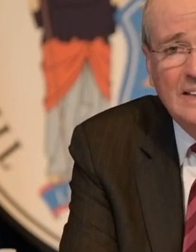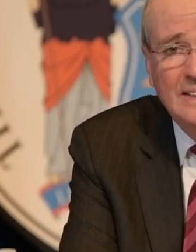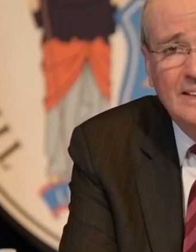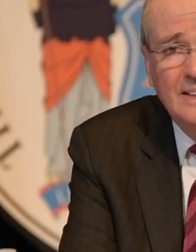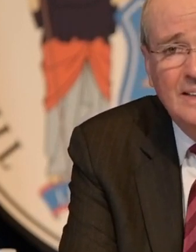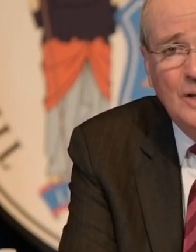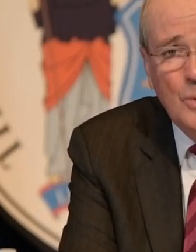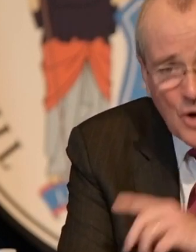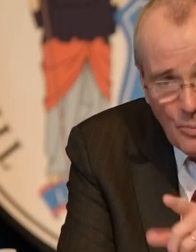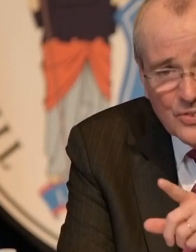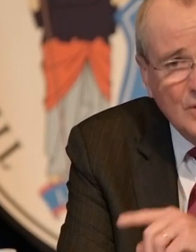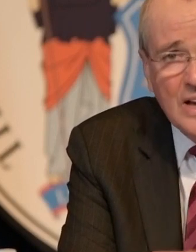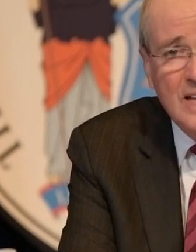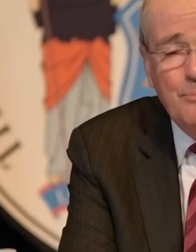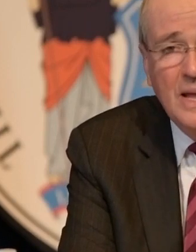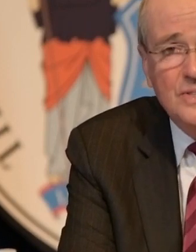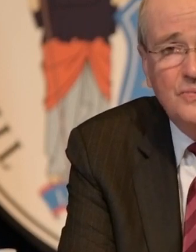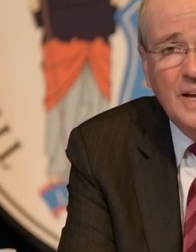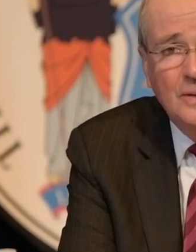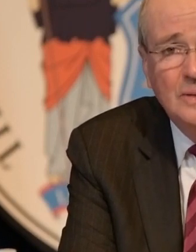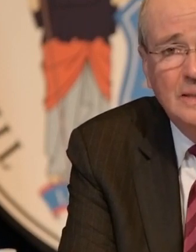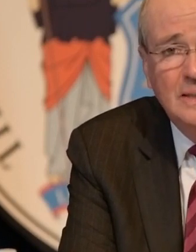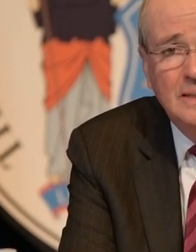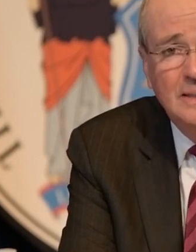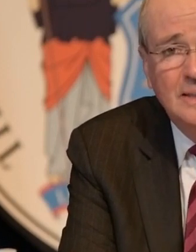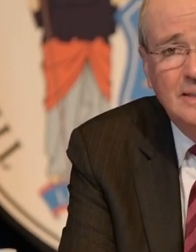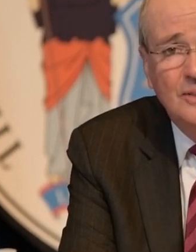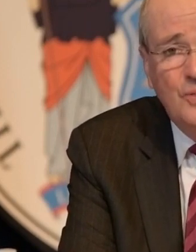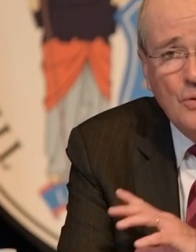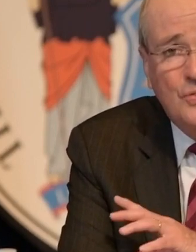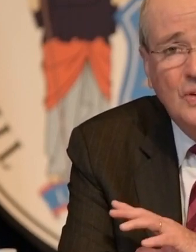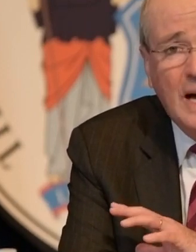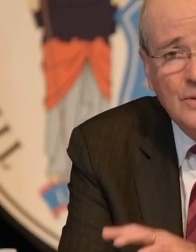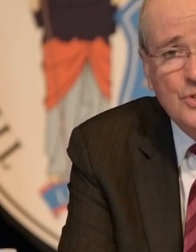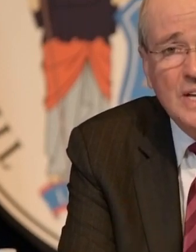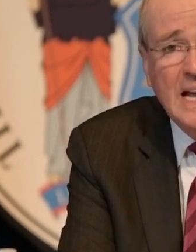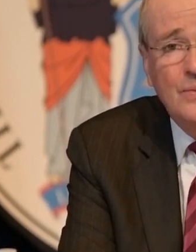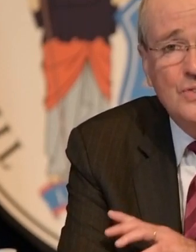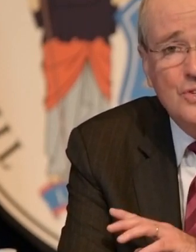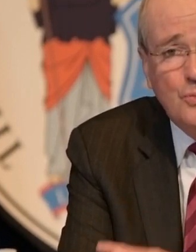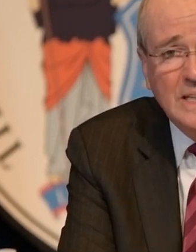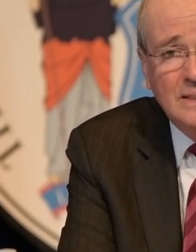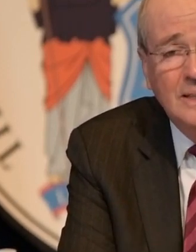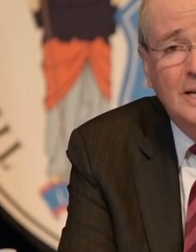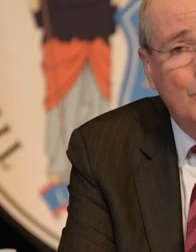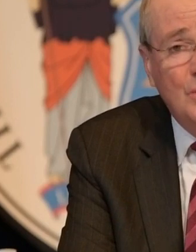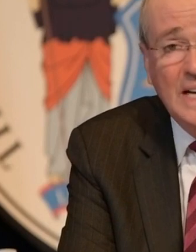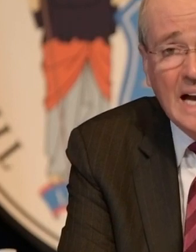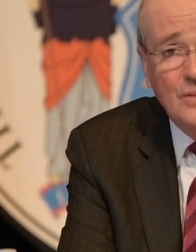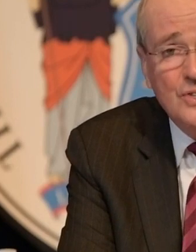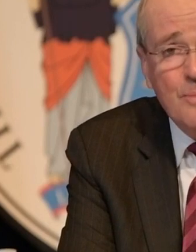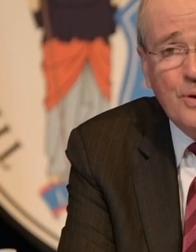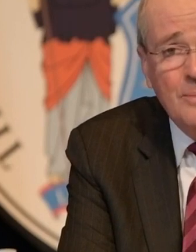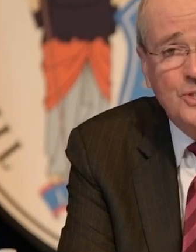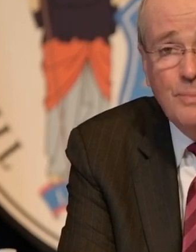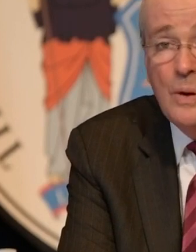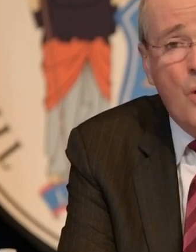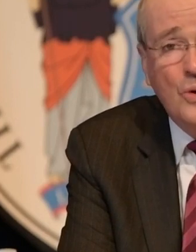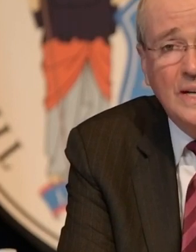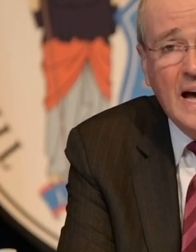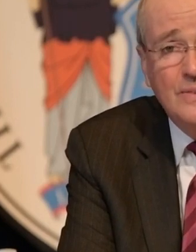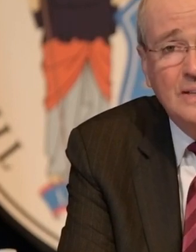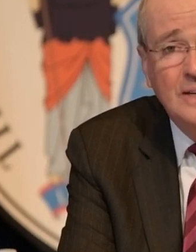state. We almost lost that blessed fellow. Folks, understand this is real. We'll get out of this, I promise you, but